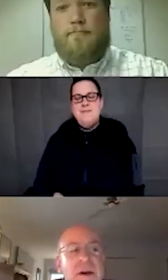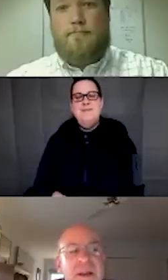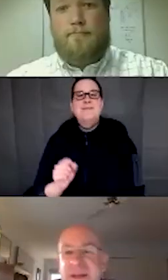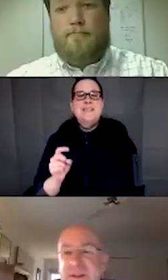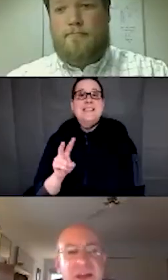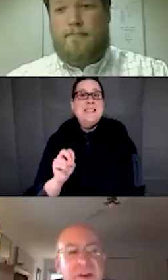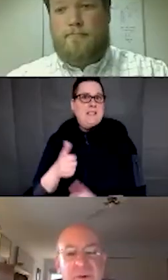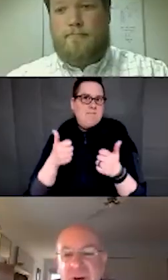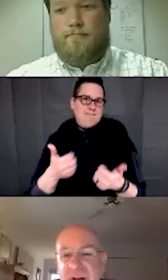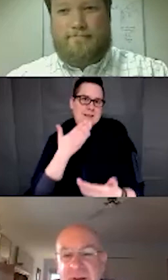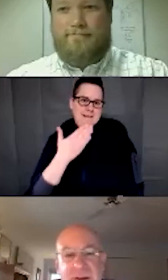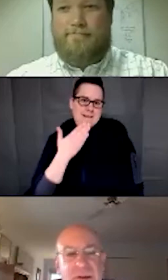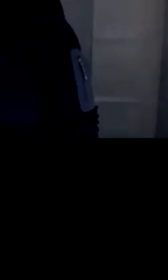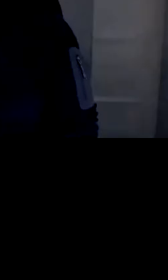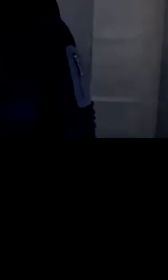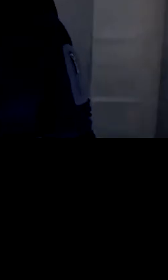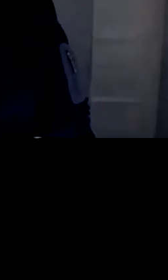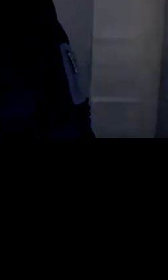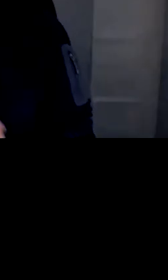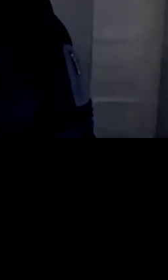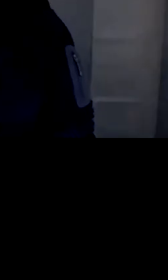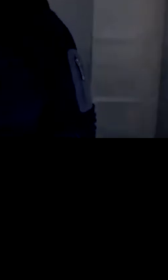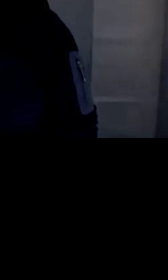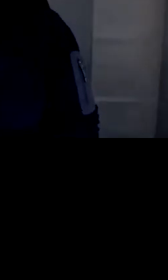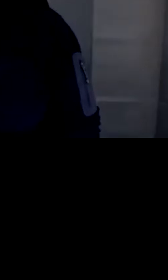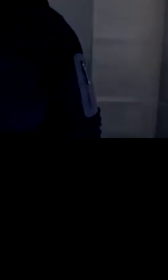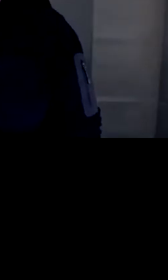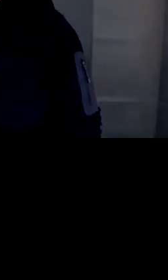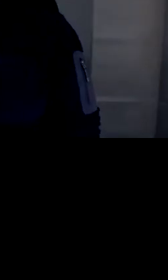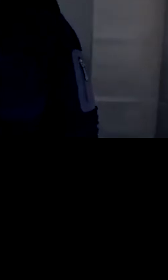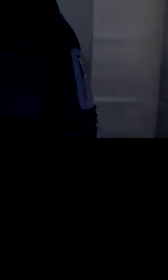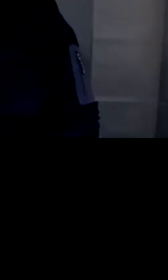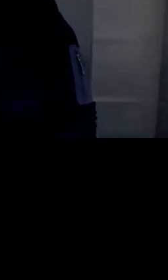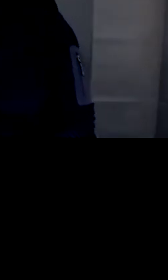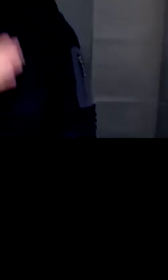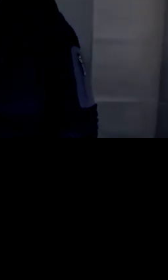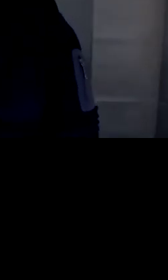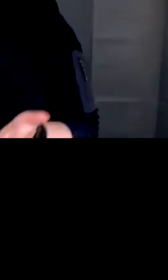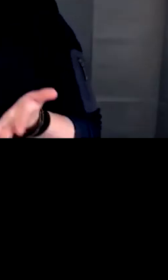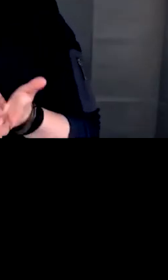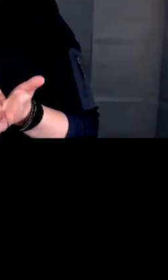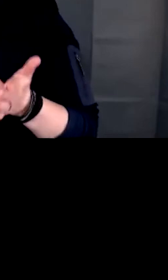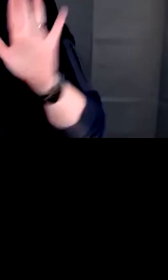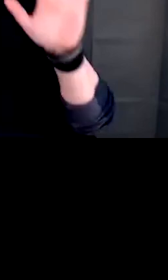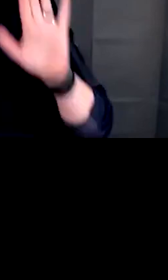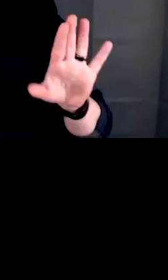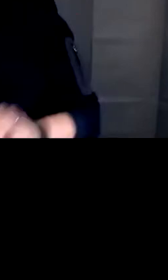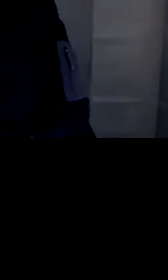All right, Ian, thank you. So Had thank those you. headphones That was great, really